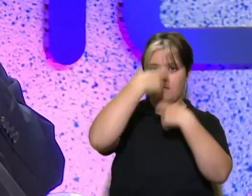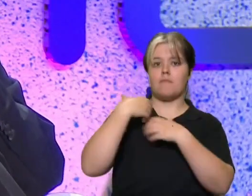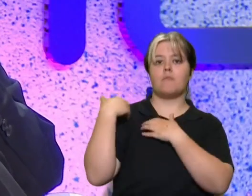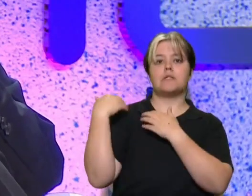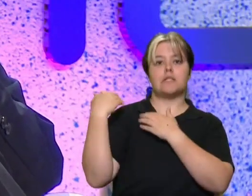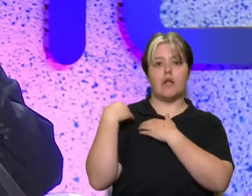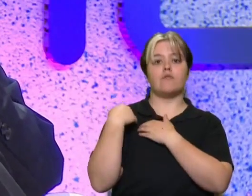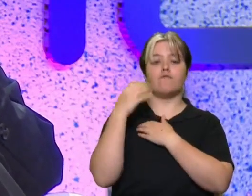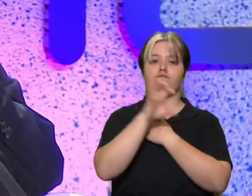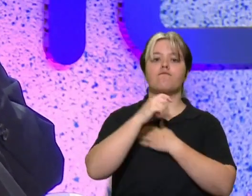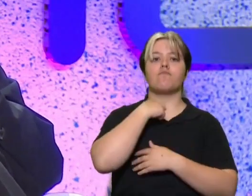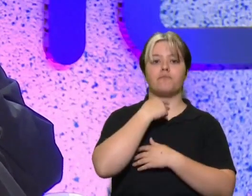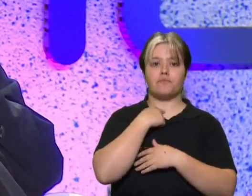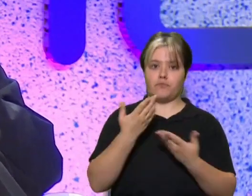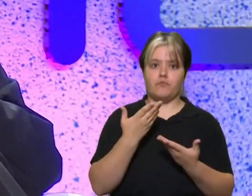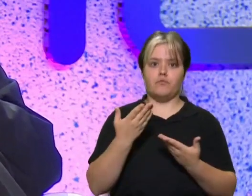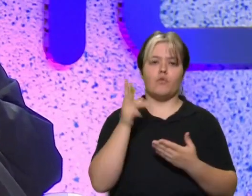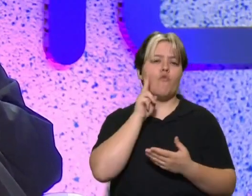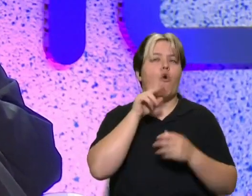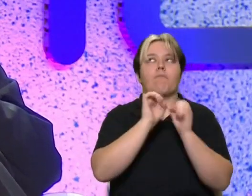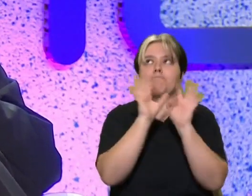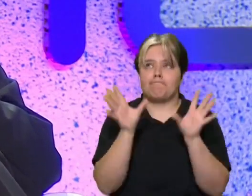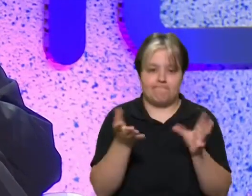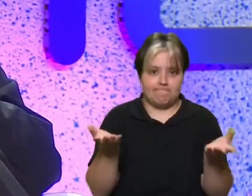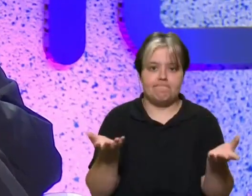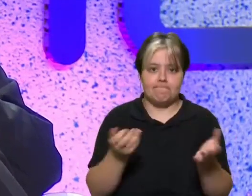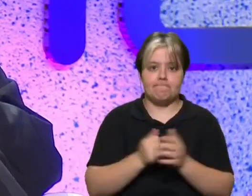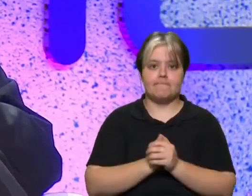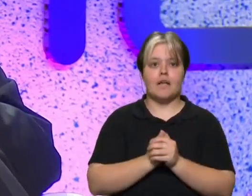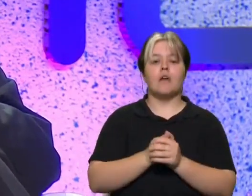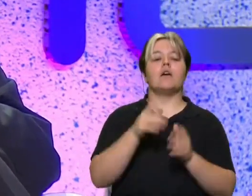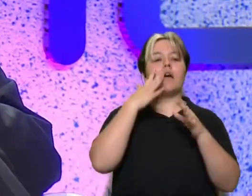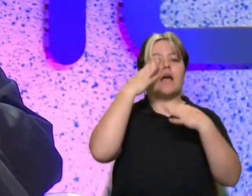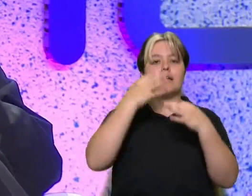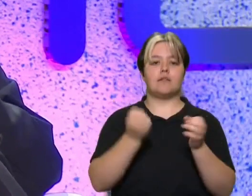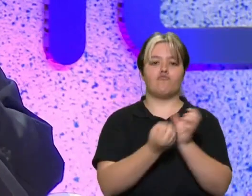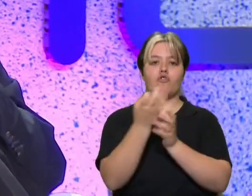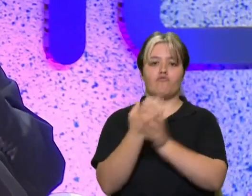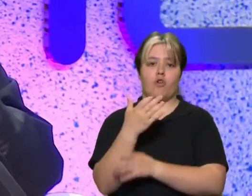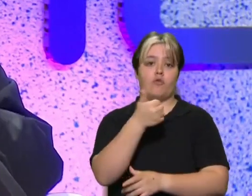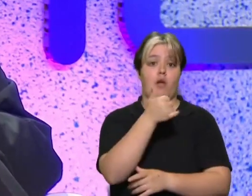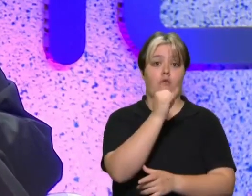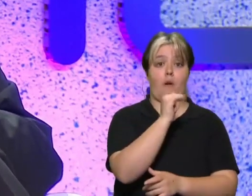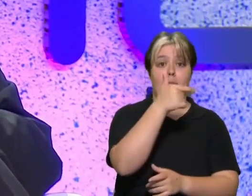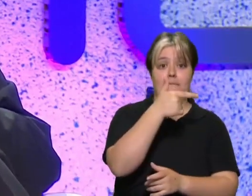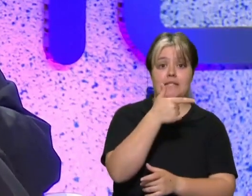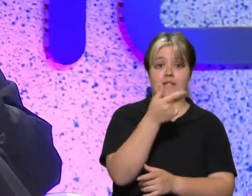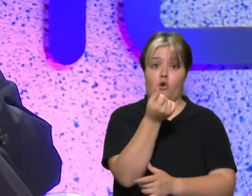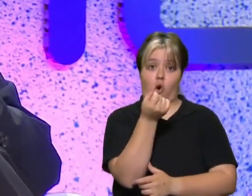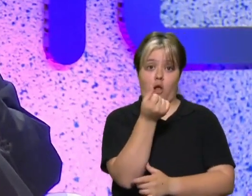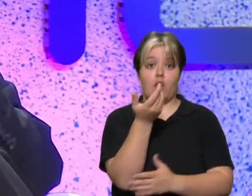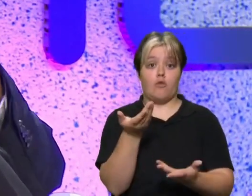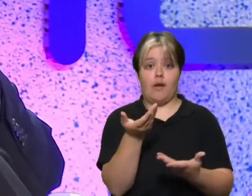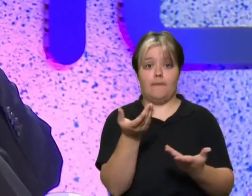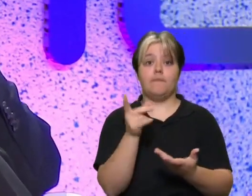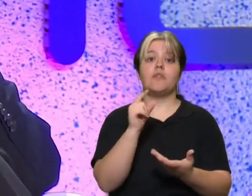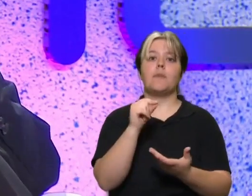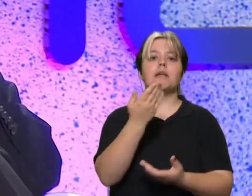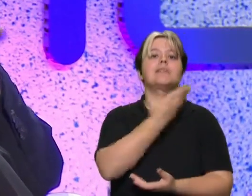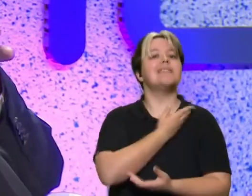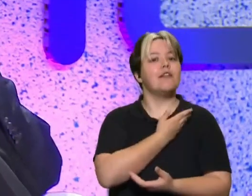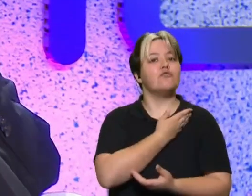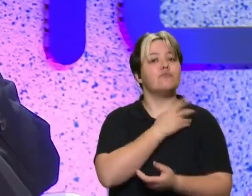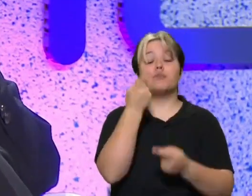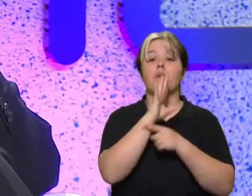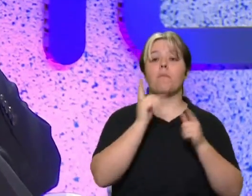and representing value. This is how this technology came about with Bitcoins,